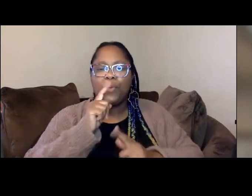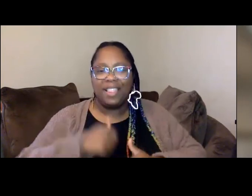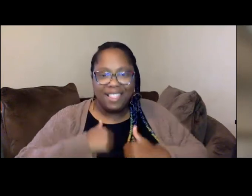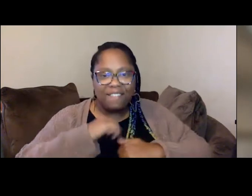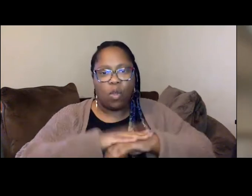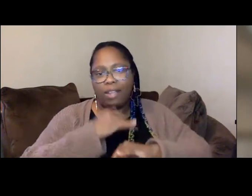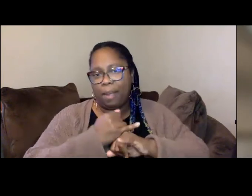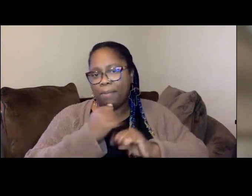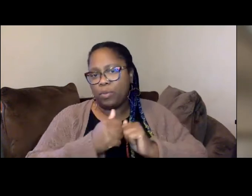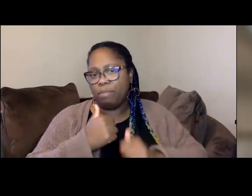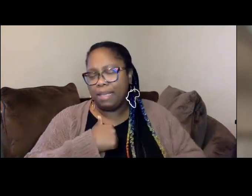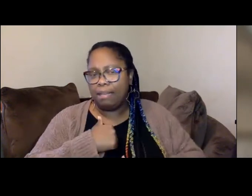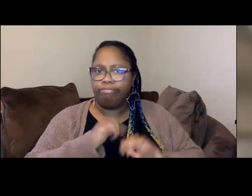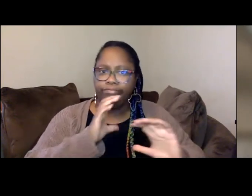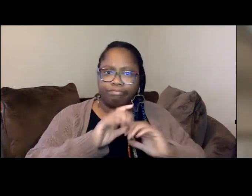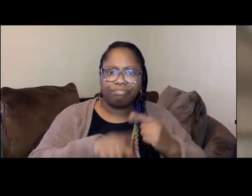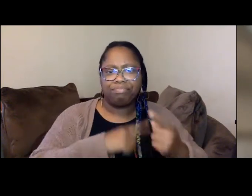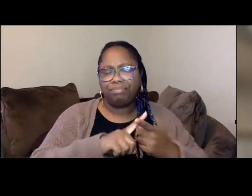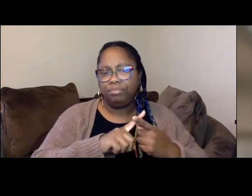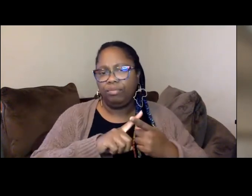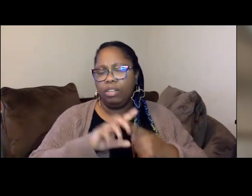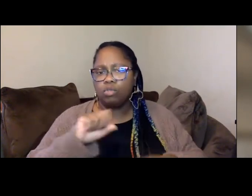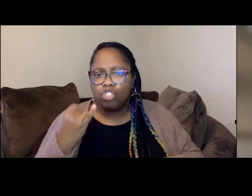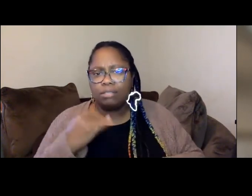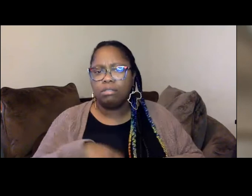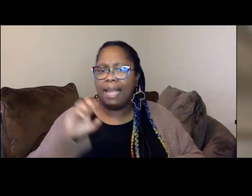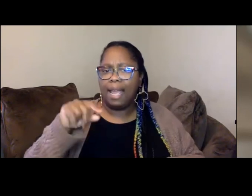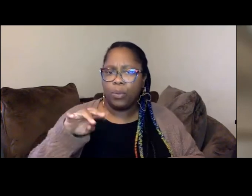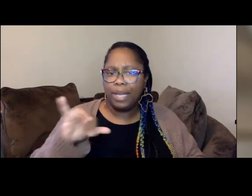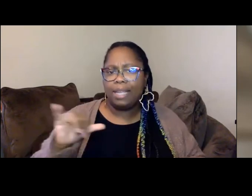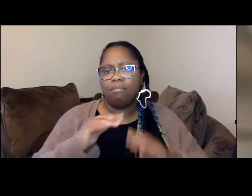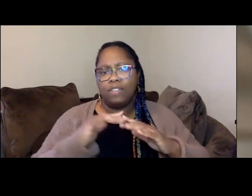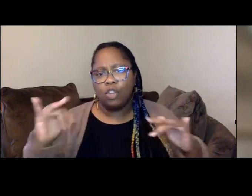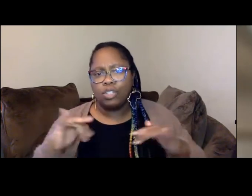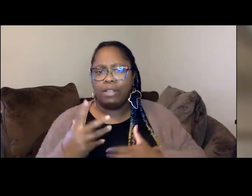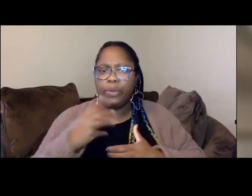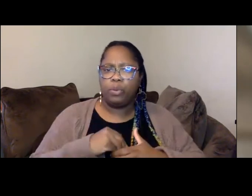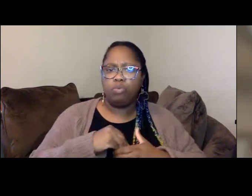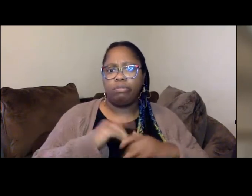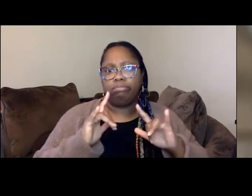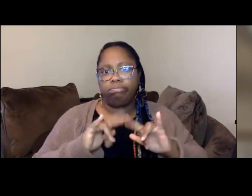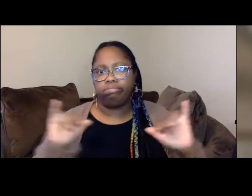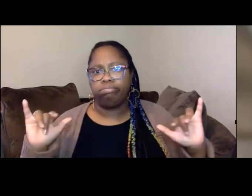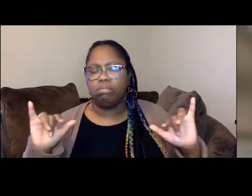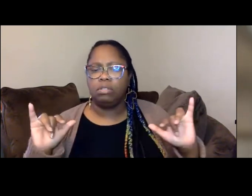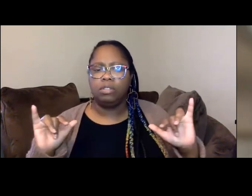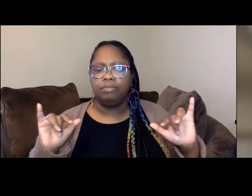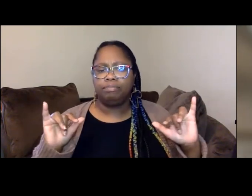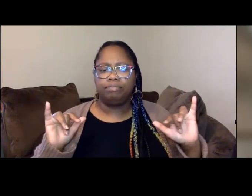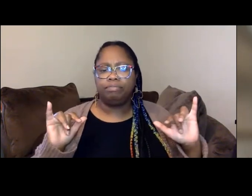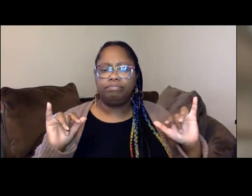and conversations about social justice, about equity, about diversity, inclusion, et cetera, were just